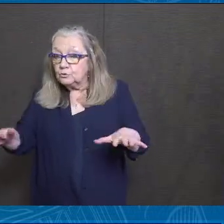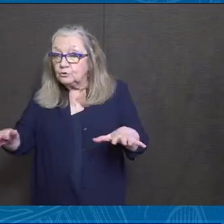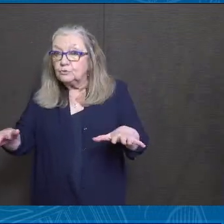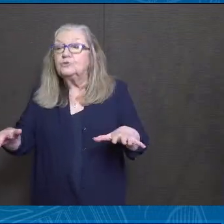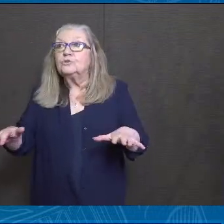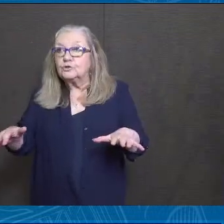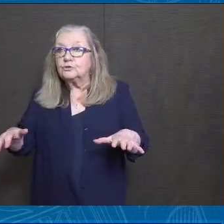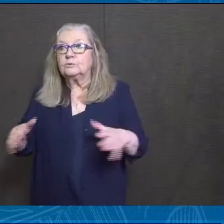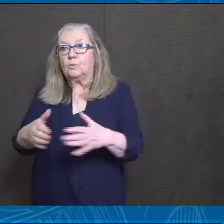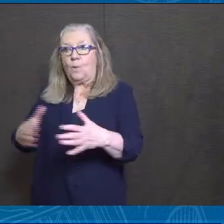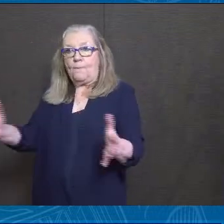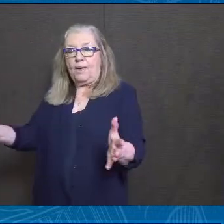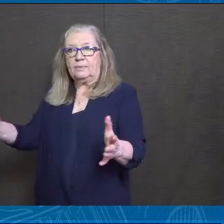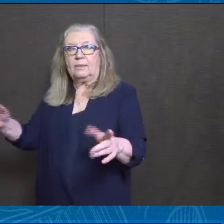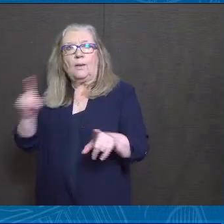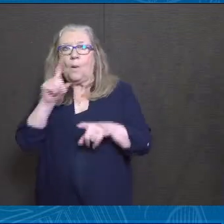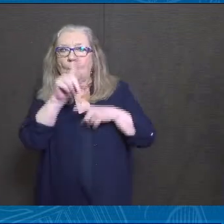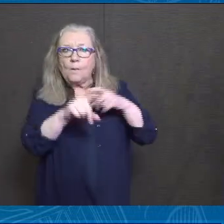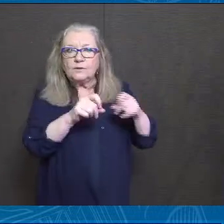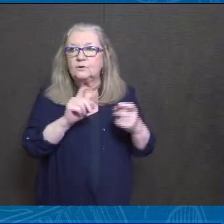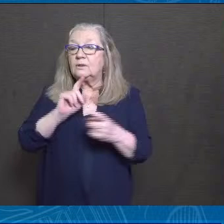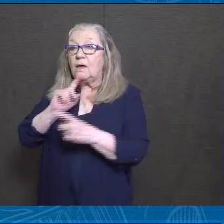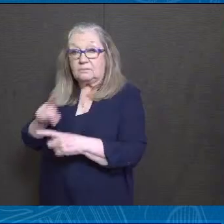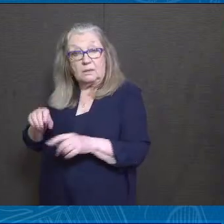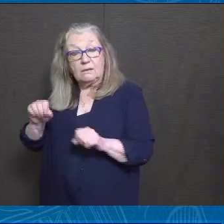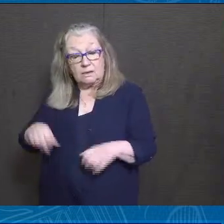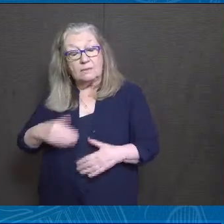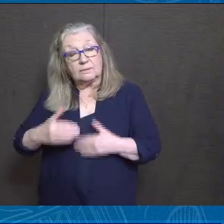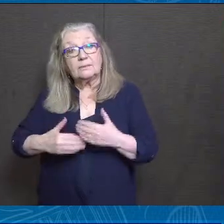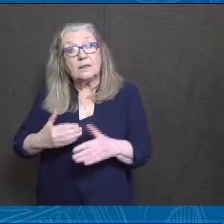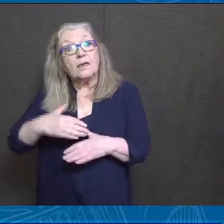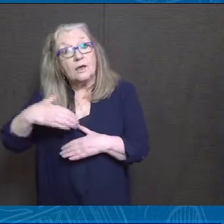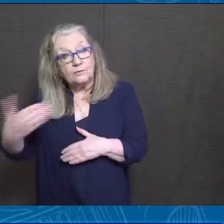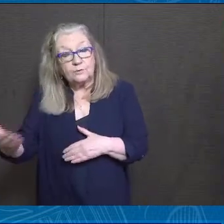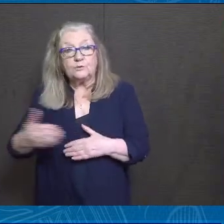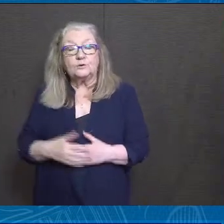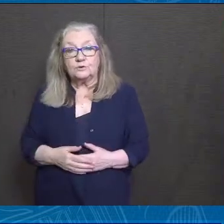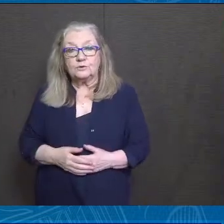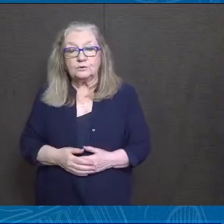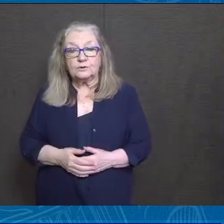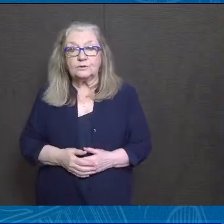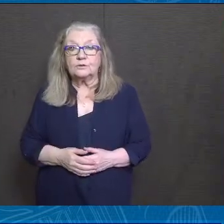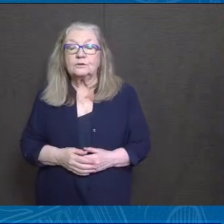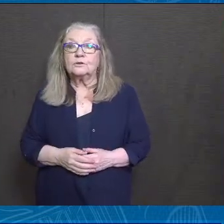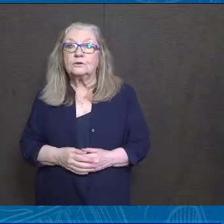all the participants, the presenters have presented their talks.